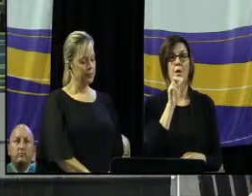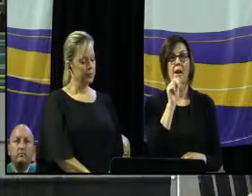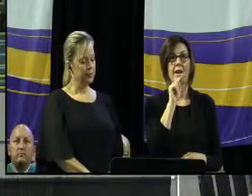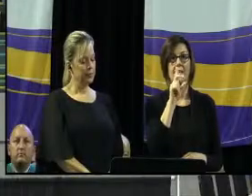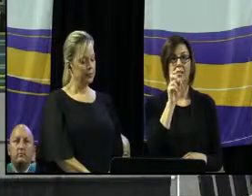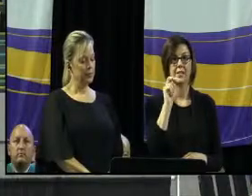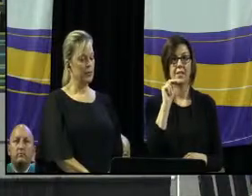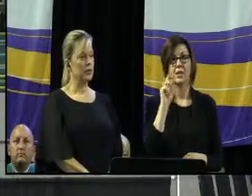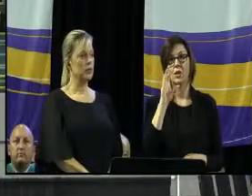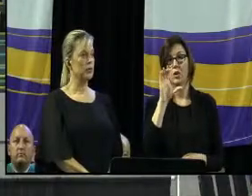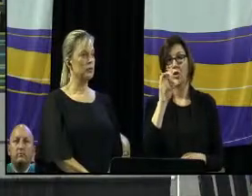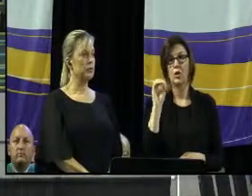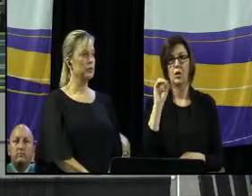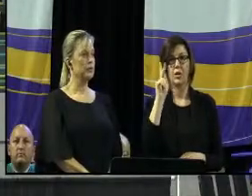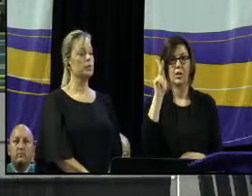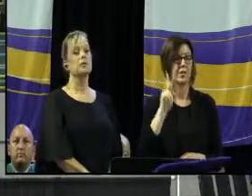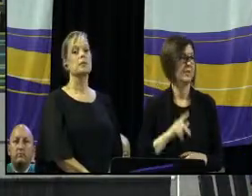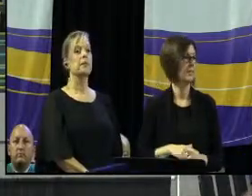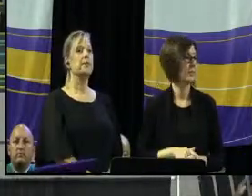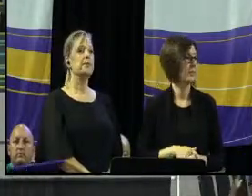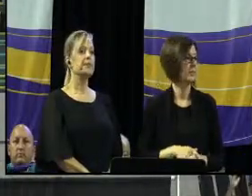Brandon Michael Cook.